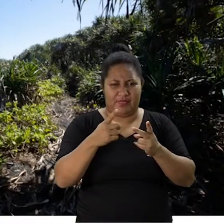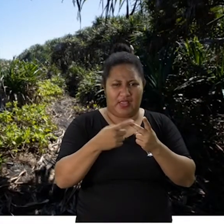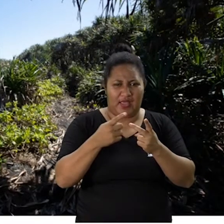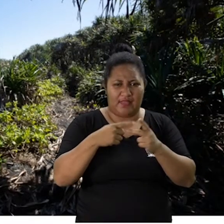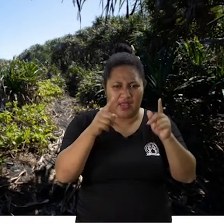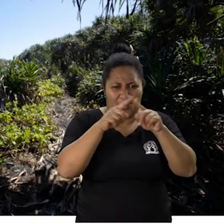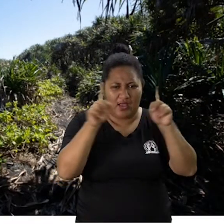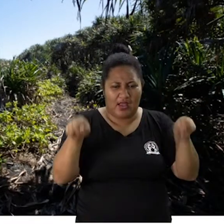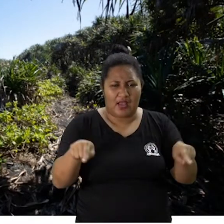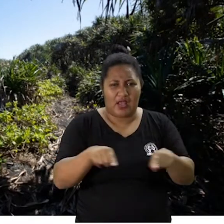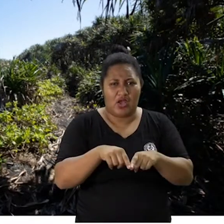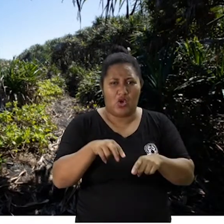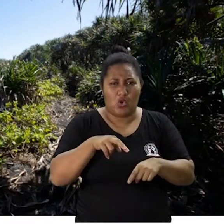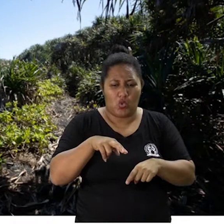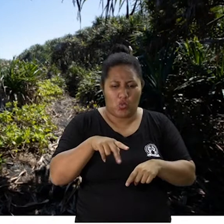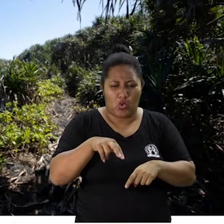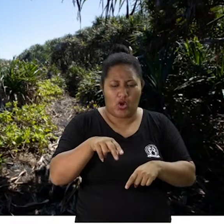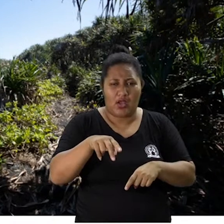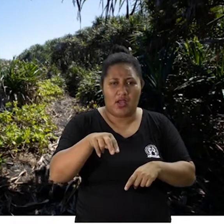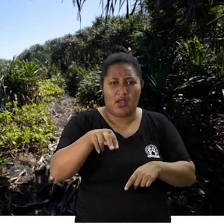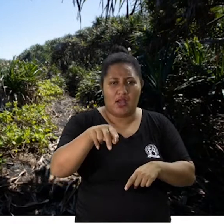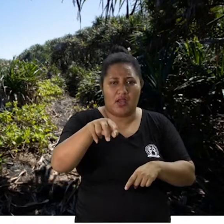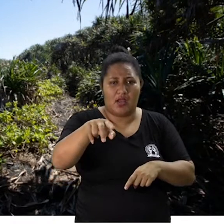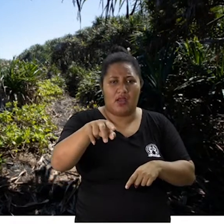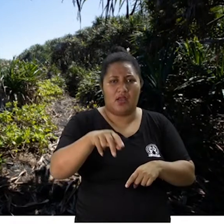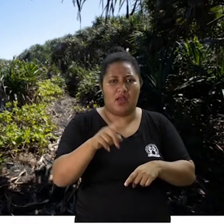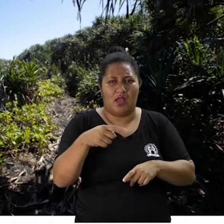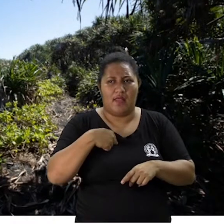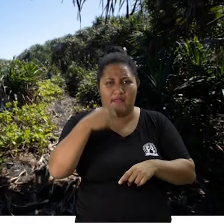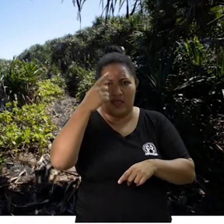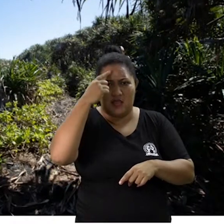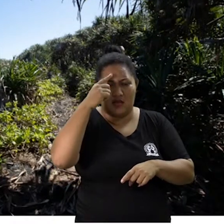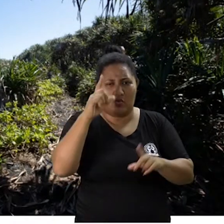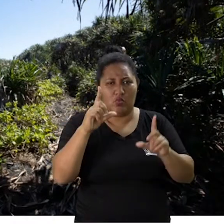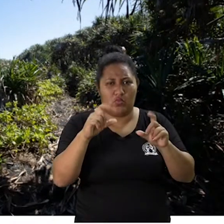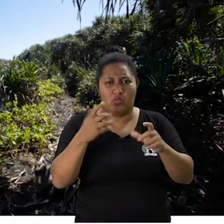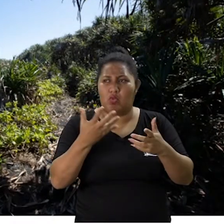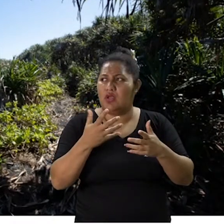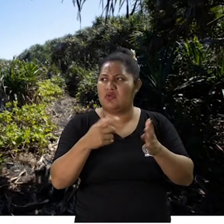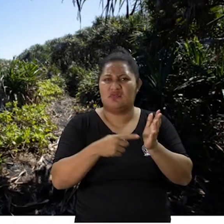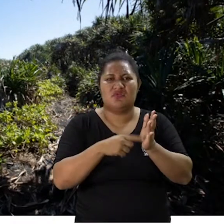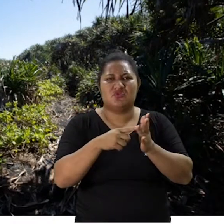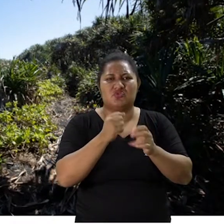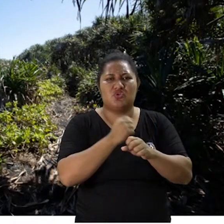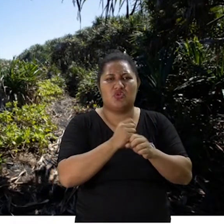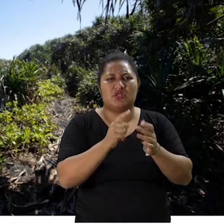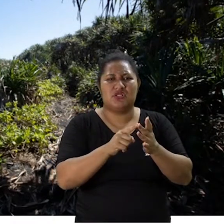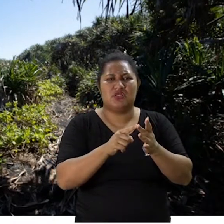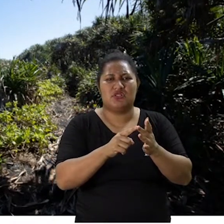I lunga o le right on the edges. I think this is taken from Tongtonginga or